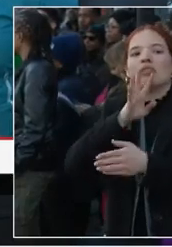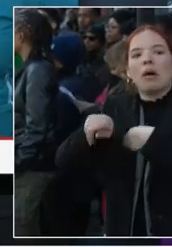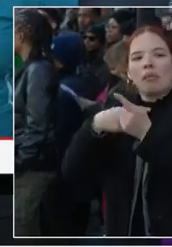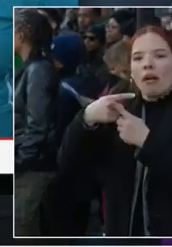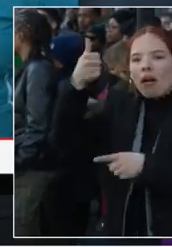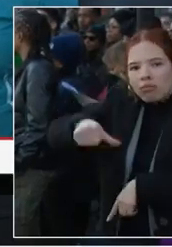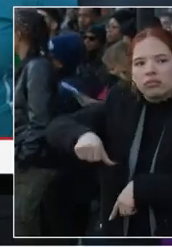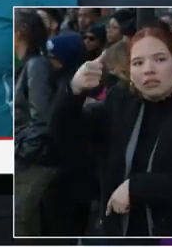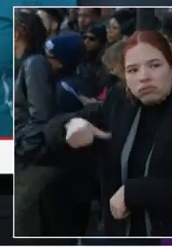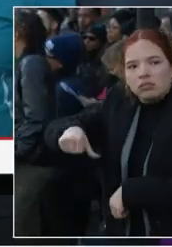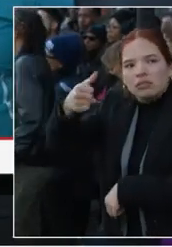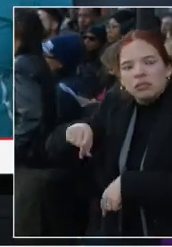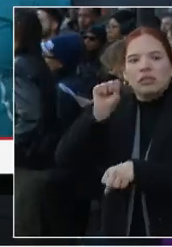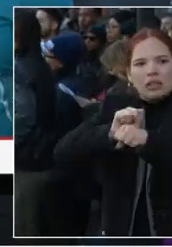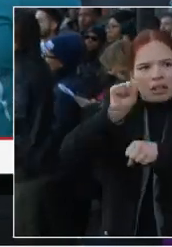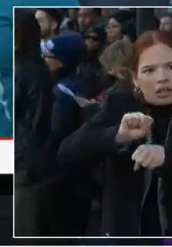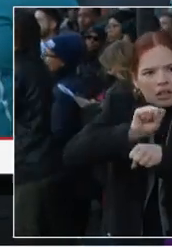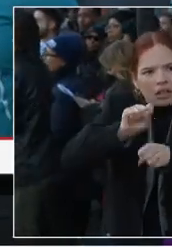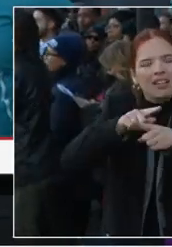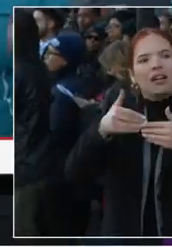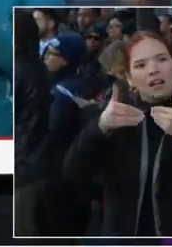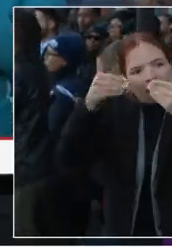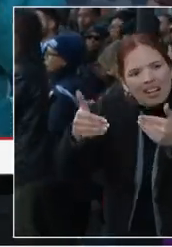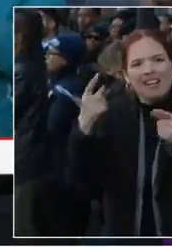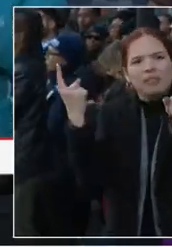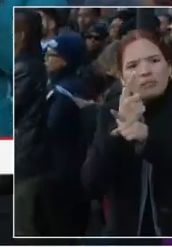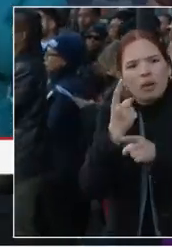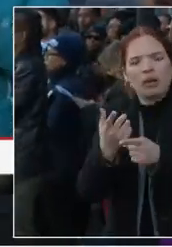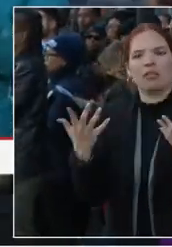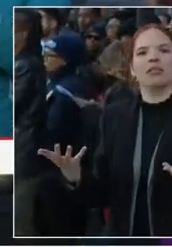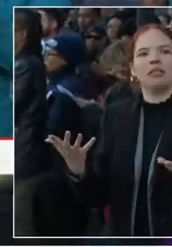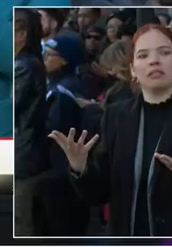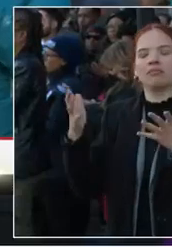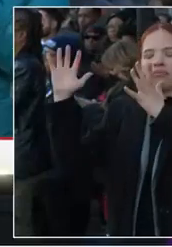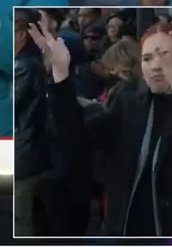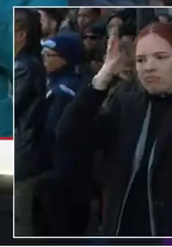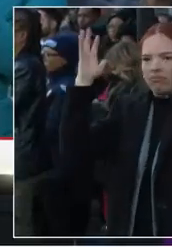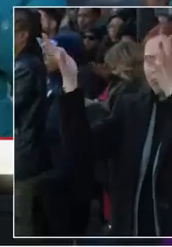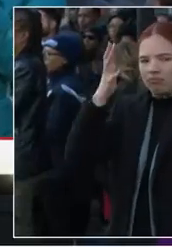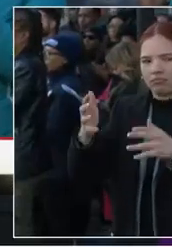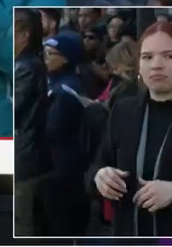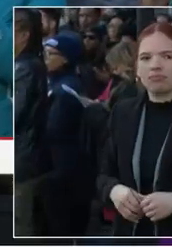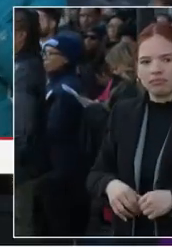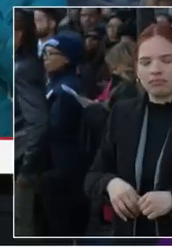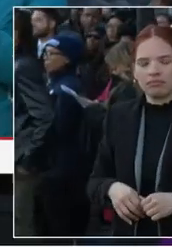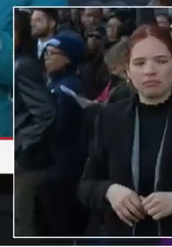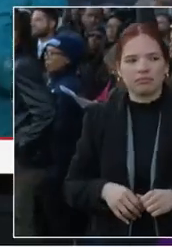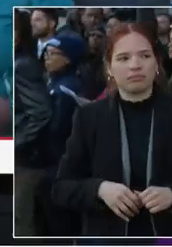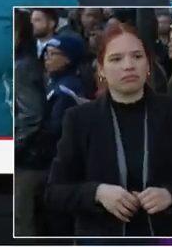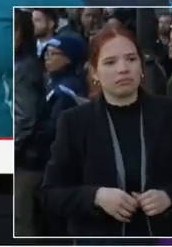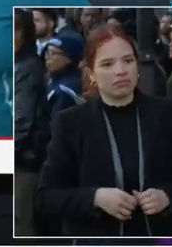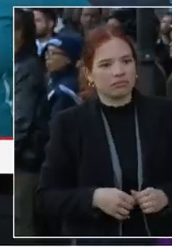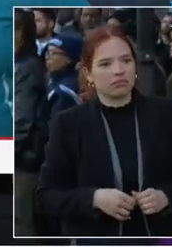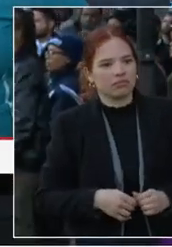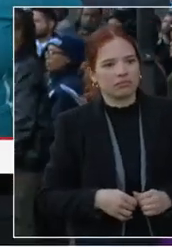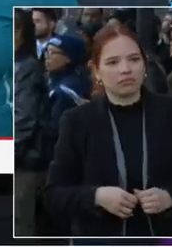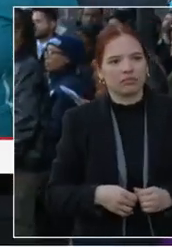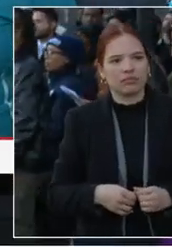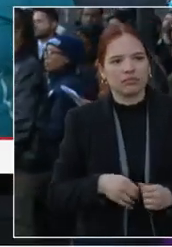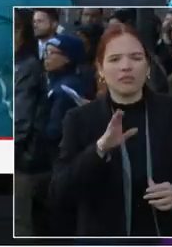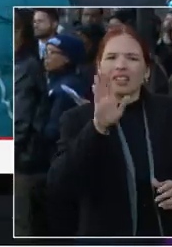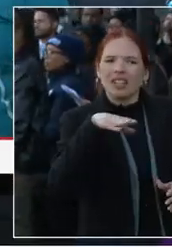work to get it right. All right. Yeah. Mayor Rafael with WSA9. Last time we